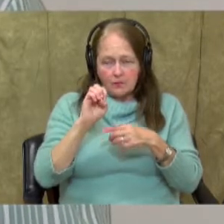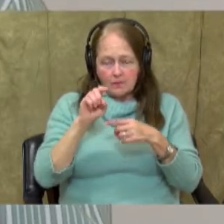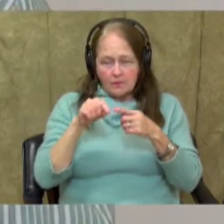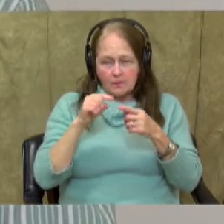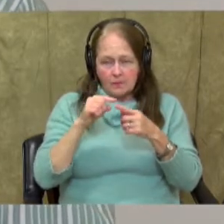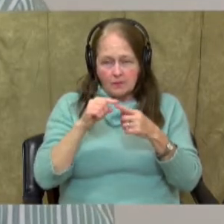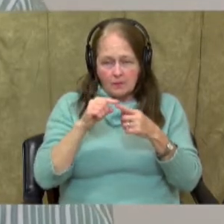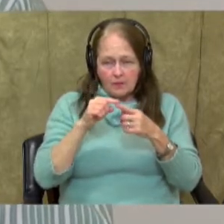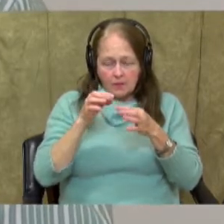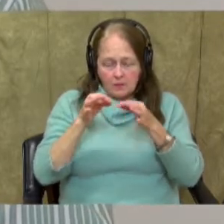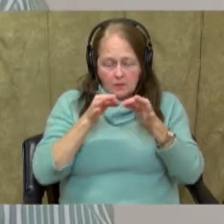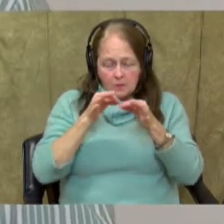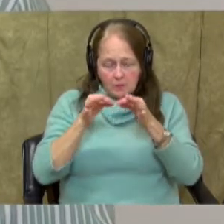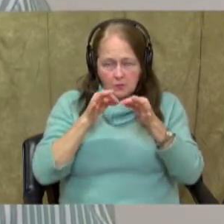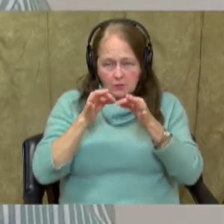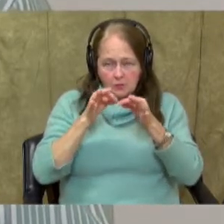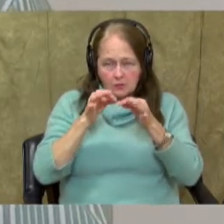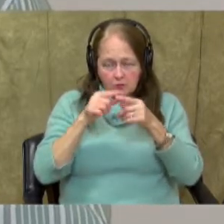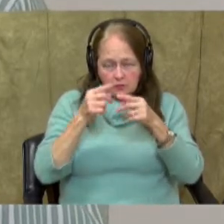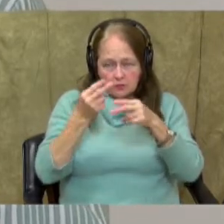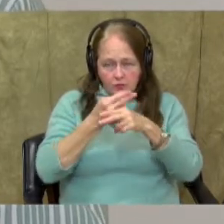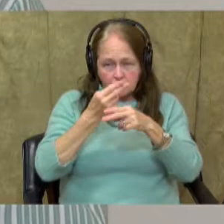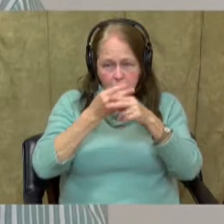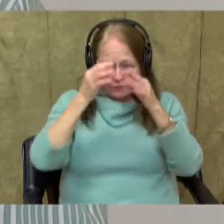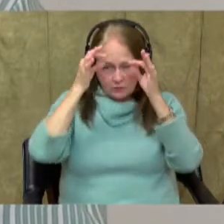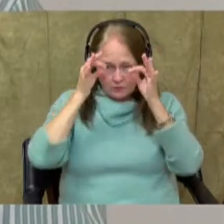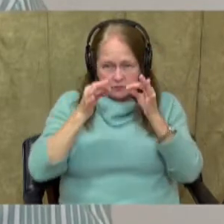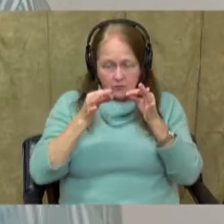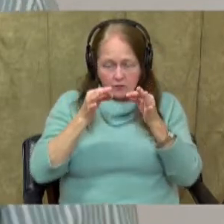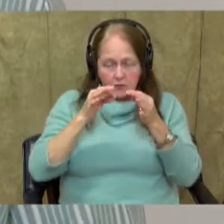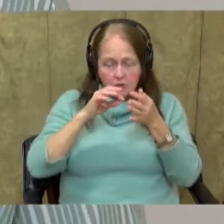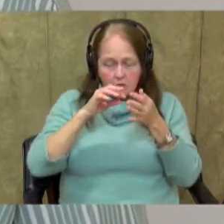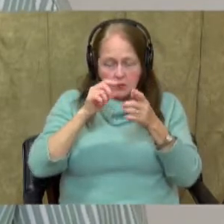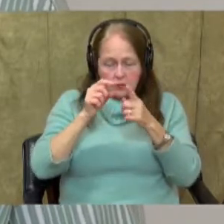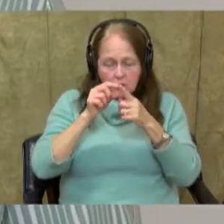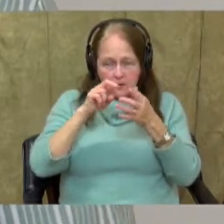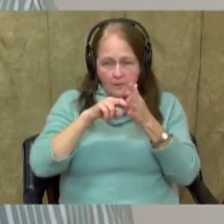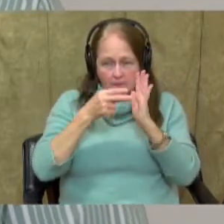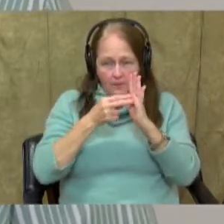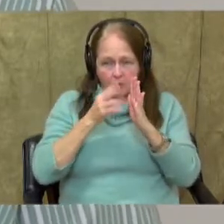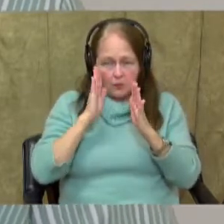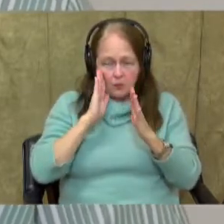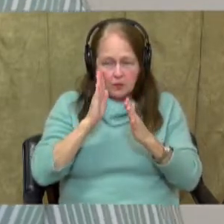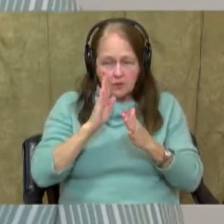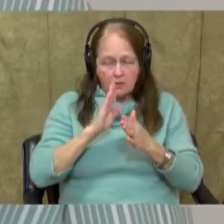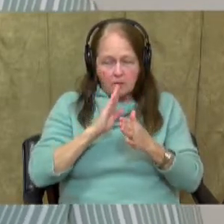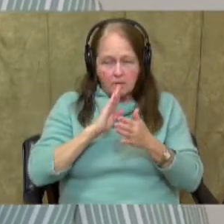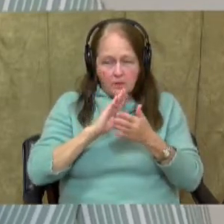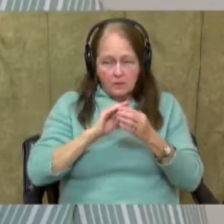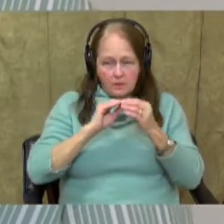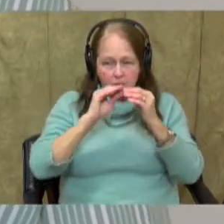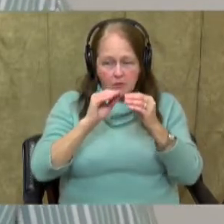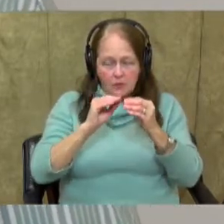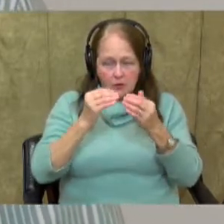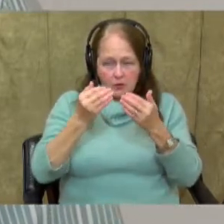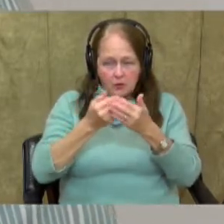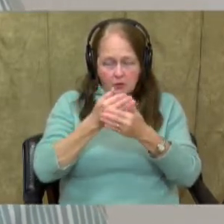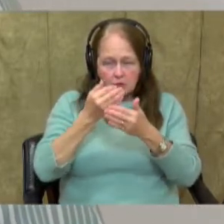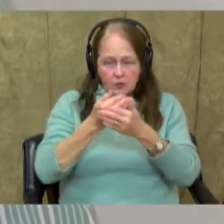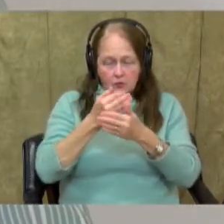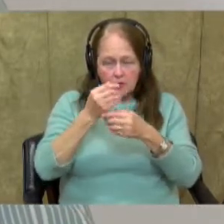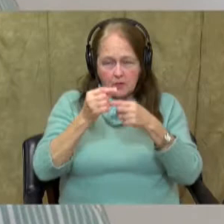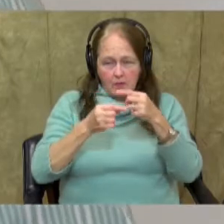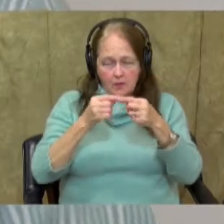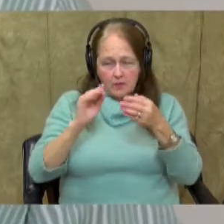talked about 5 strategies that you can use to determine word meanings. And this week, we're actually going to be moving into a new standard